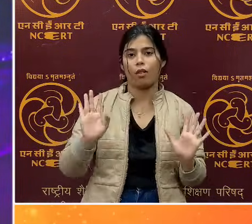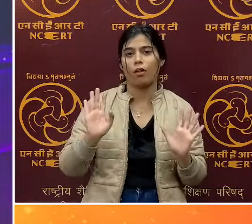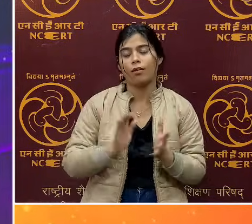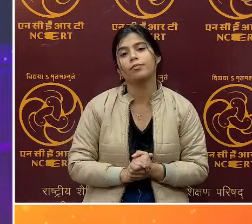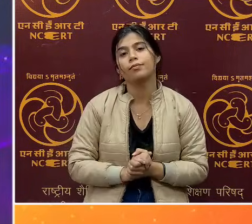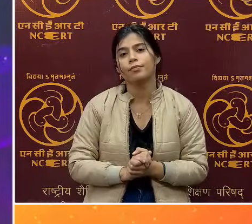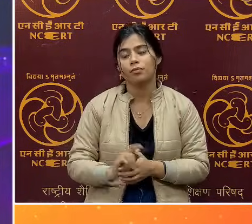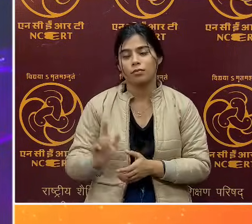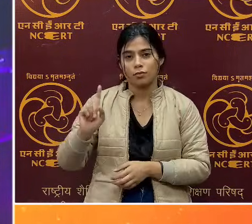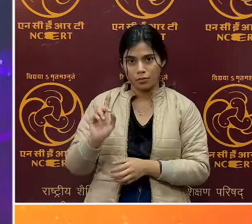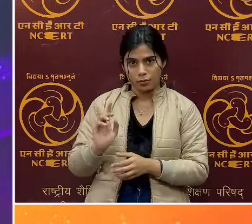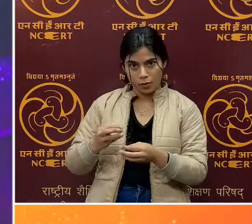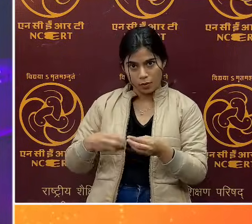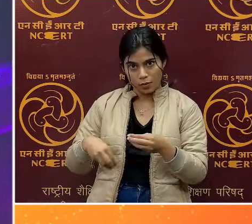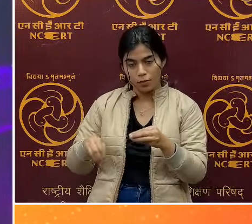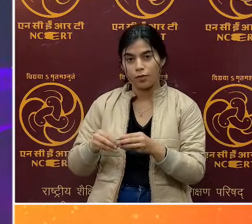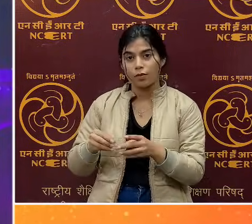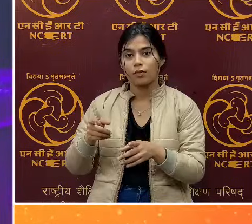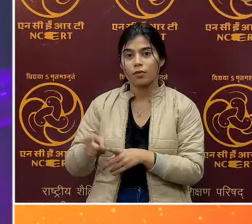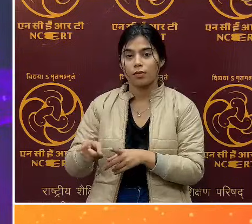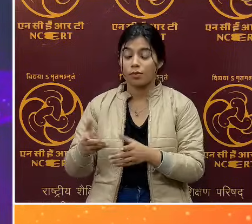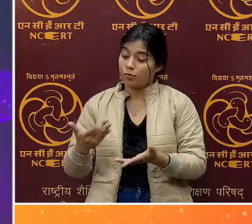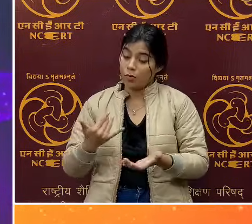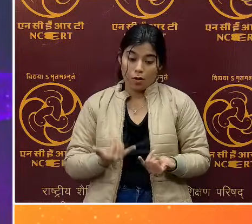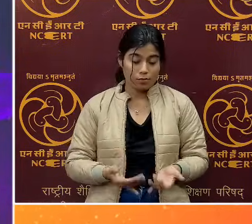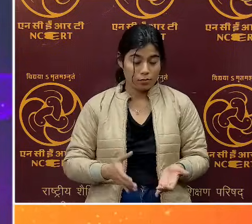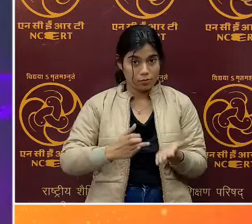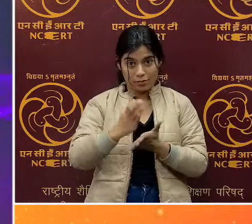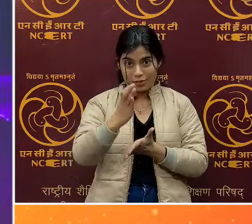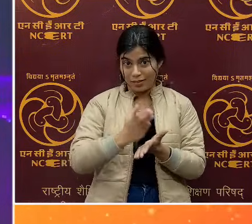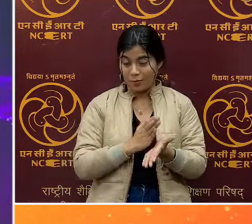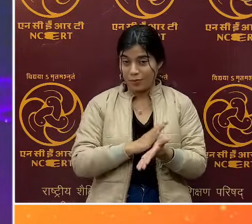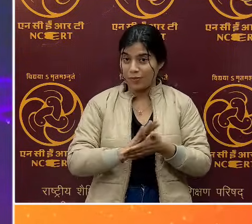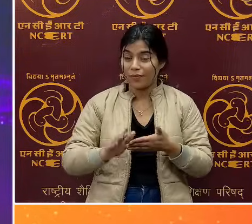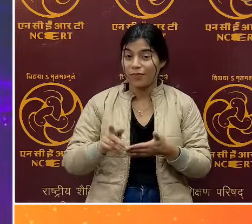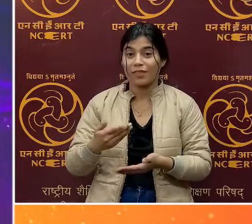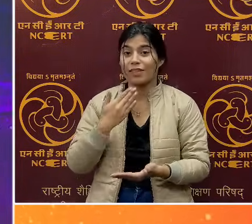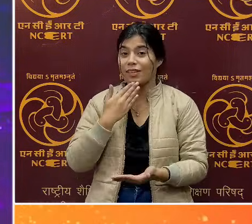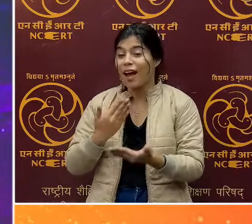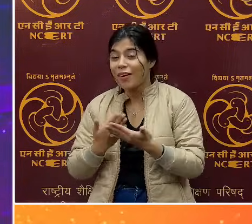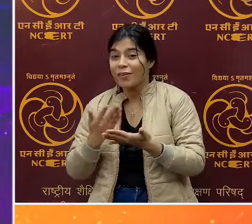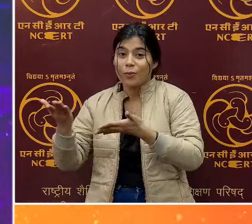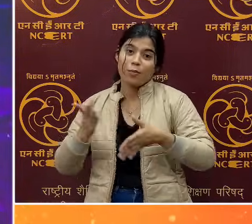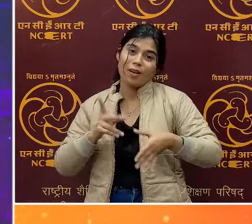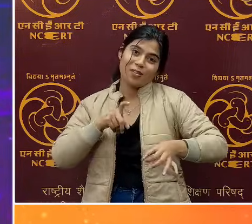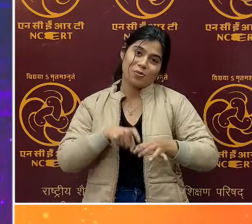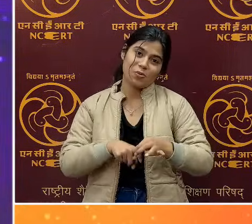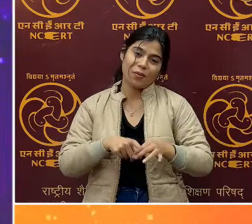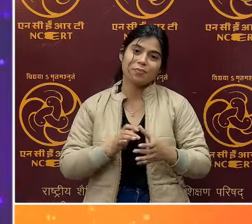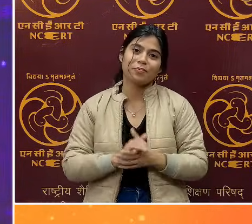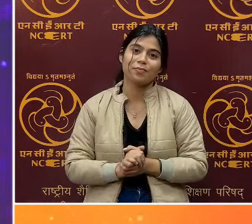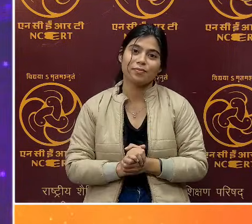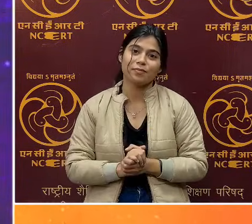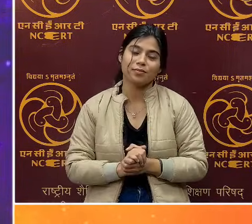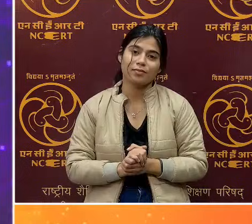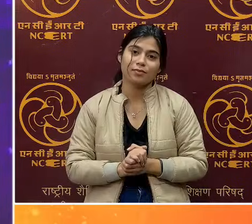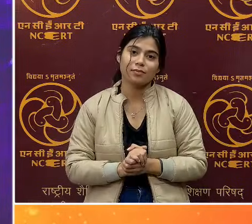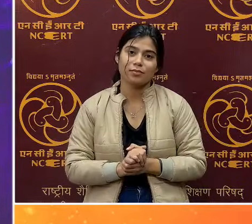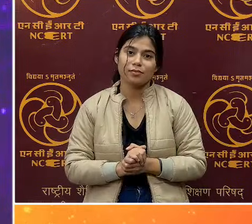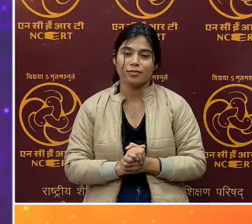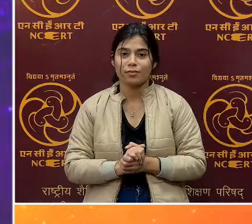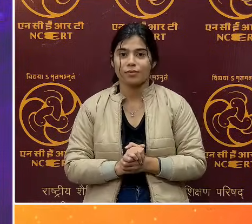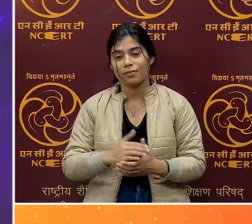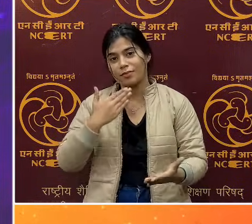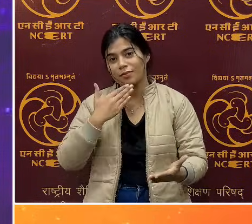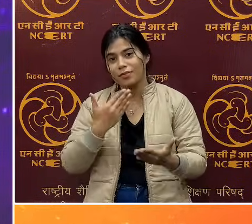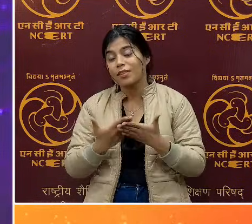So, ma'am, we are here for the wrap of the session. So, firstly, thank you so much for joining us. Thank you so much. And also, I would like